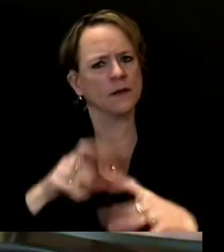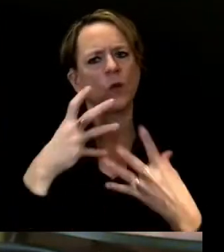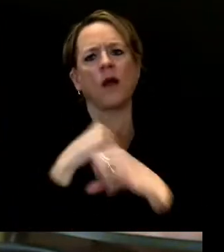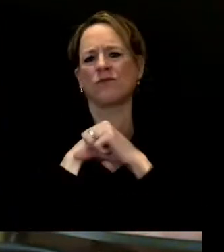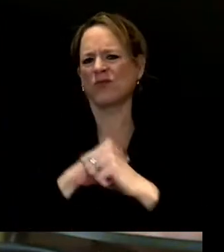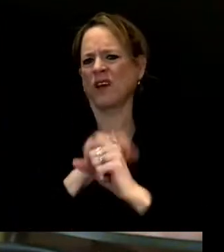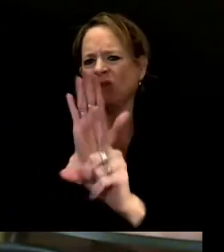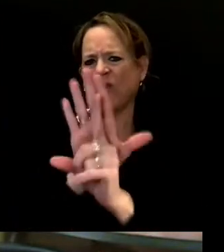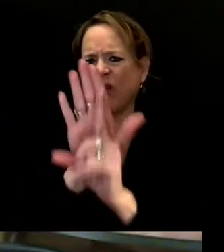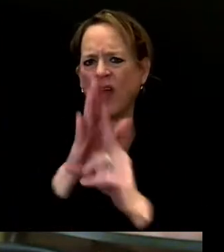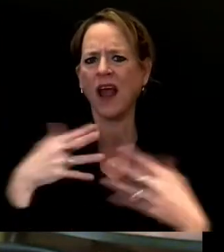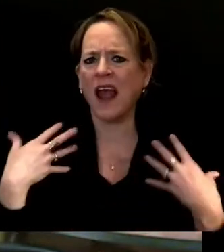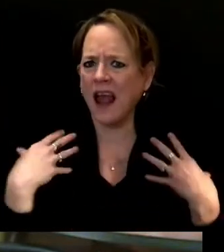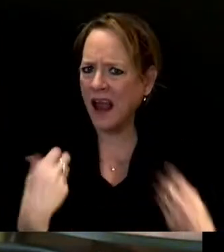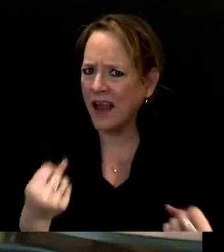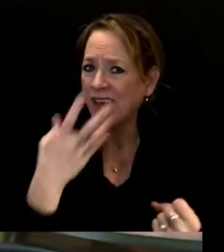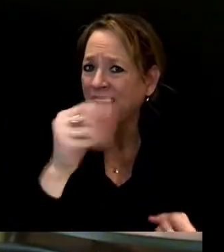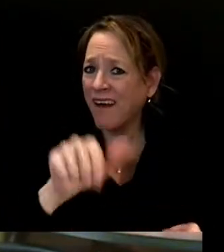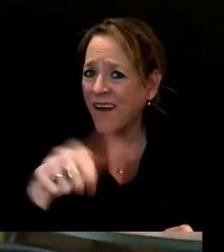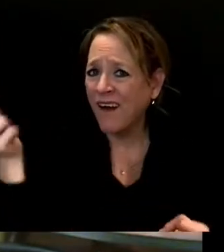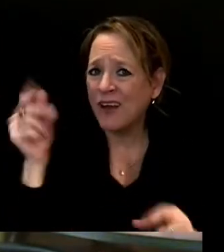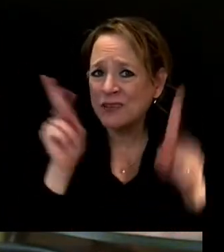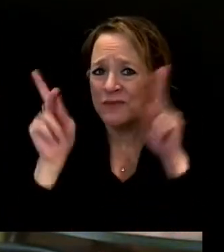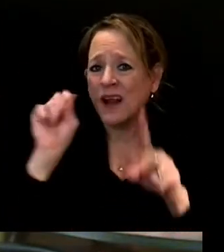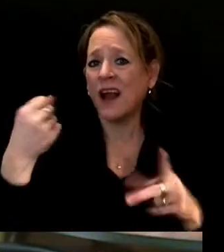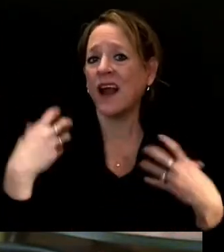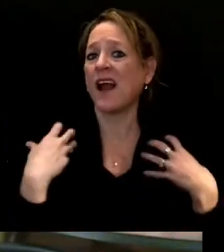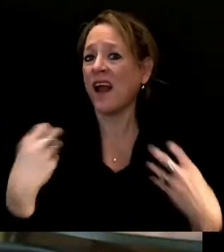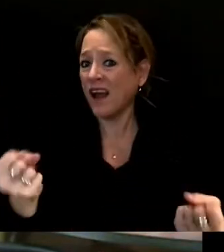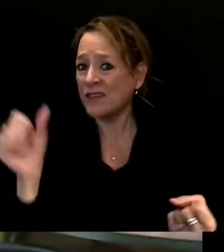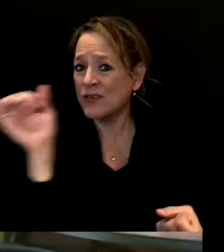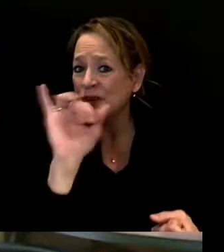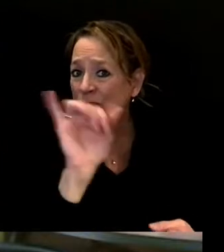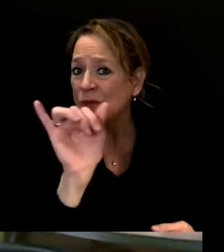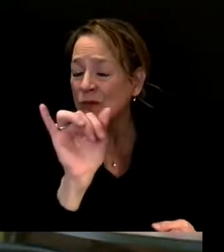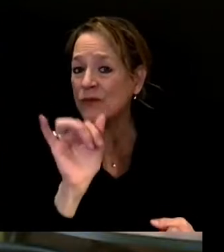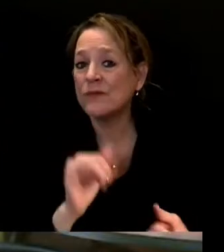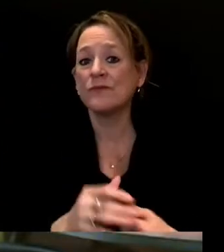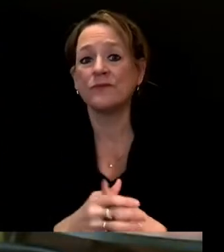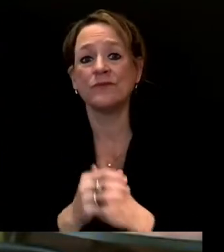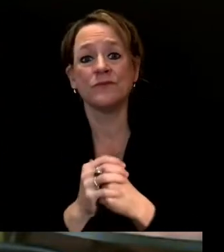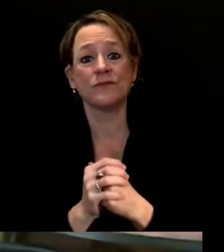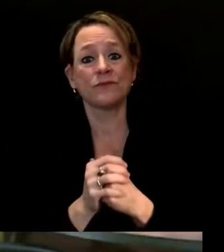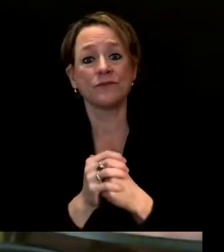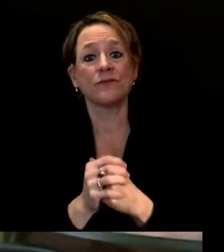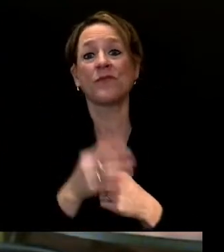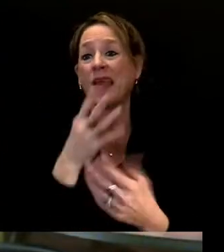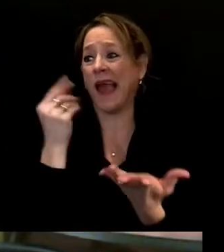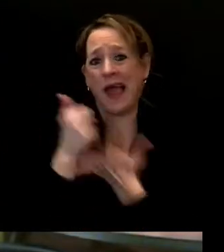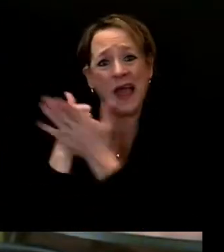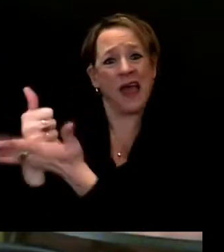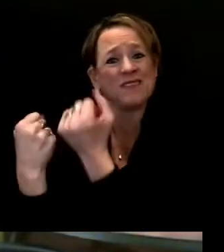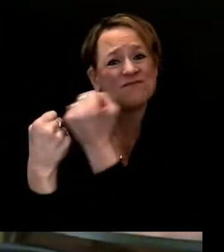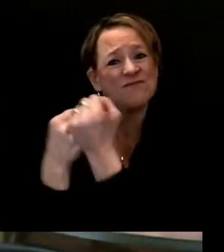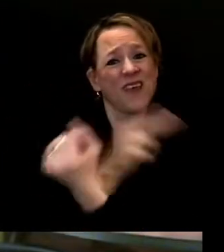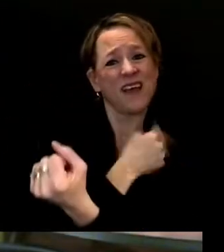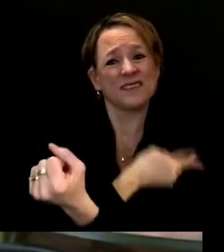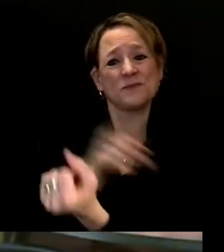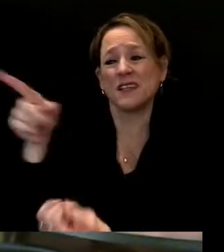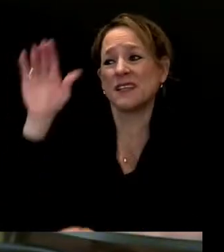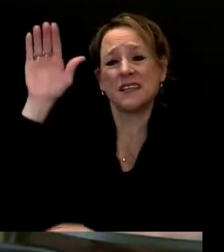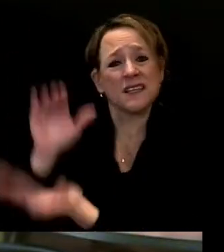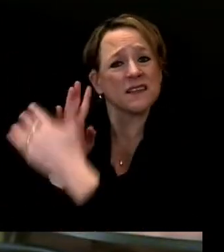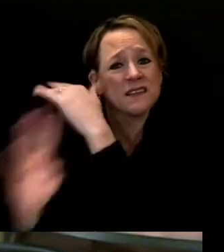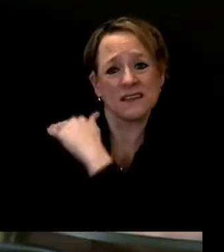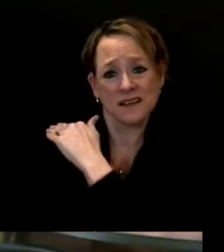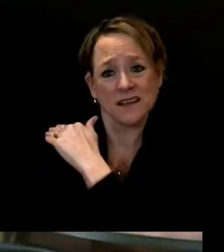healthcare capacity, and it will support our teachers and school staff in keeping schools open and in-person learning happening